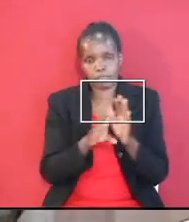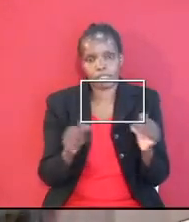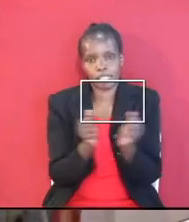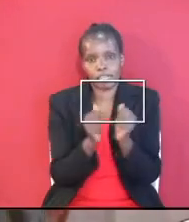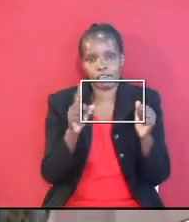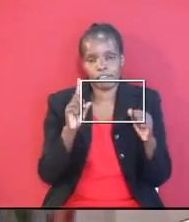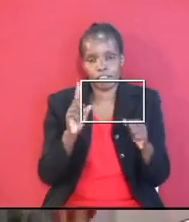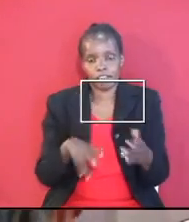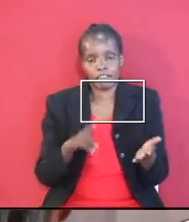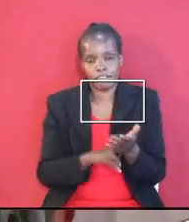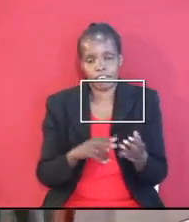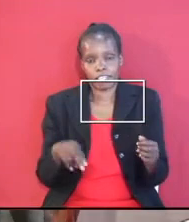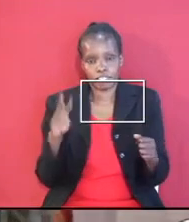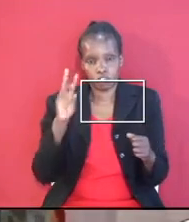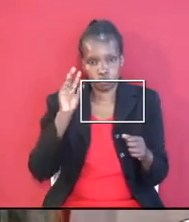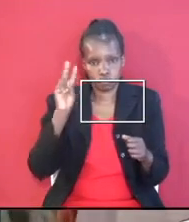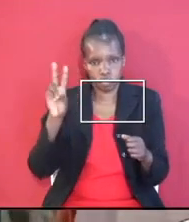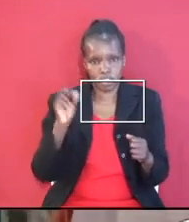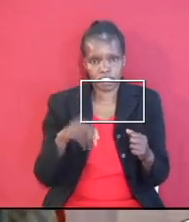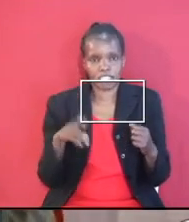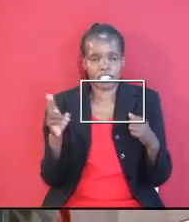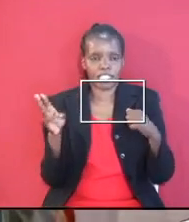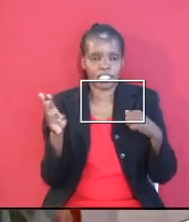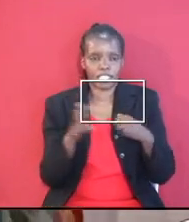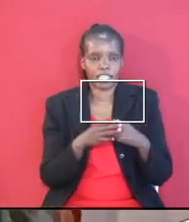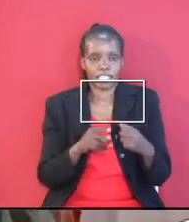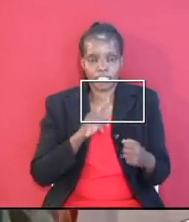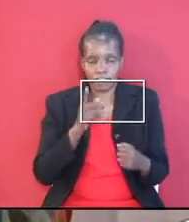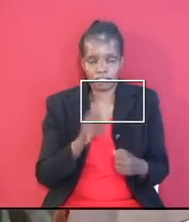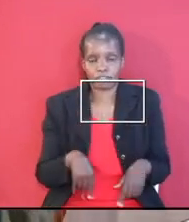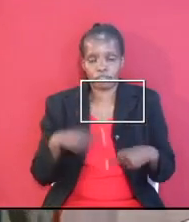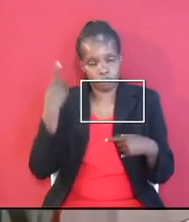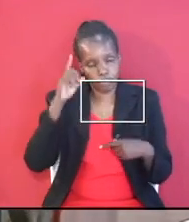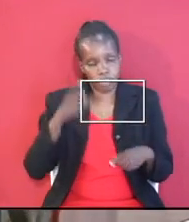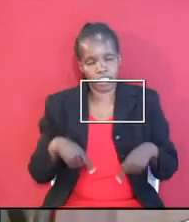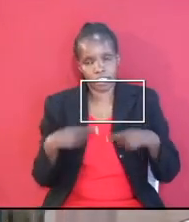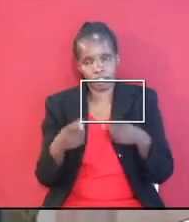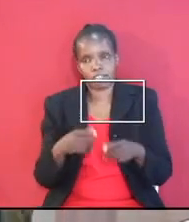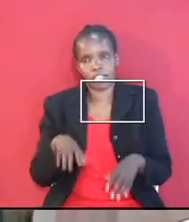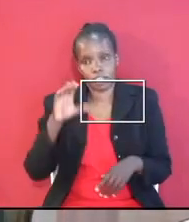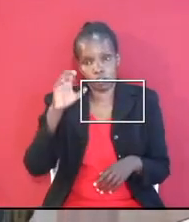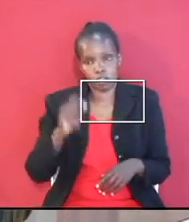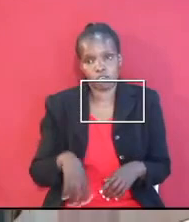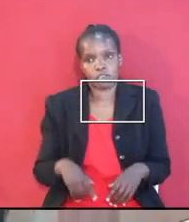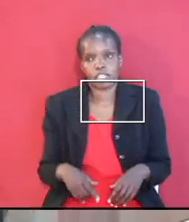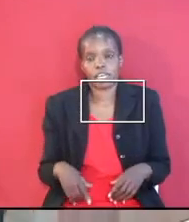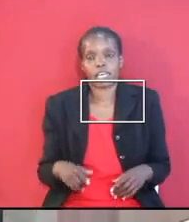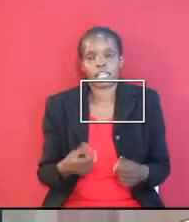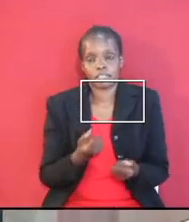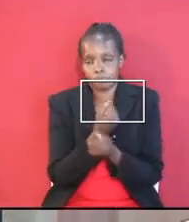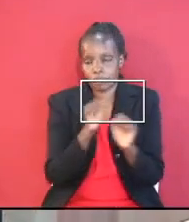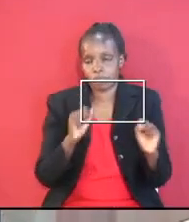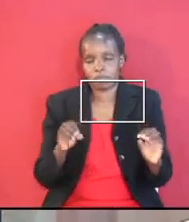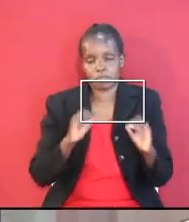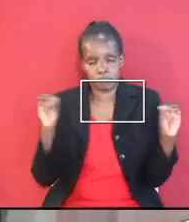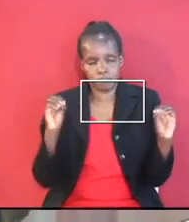29. The Bible says, for the gifts and the calling of God are irrevocable.